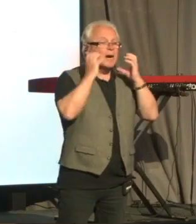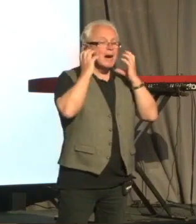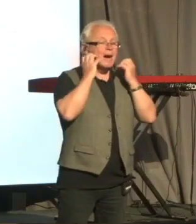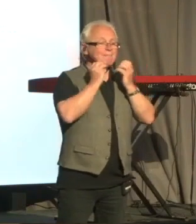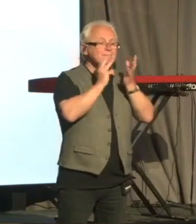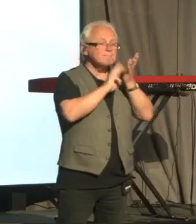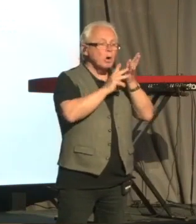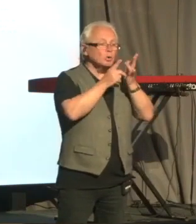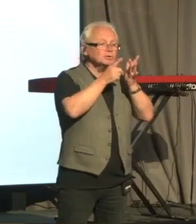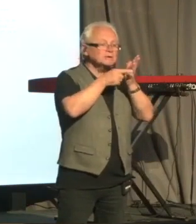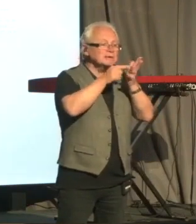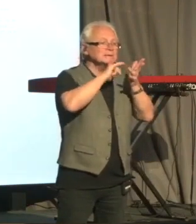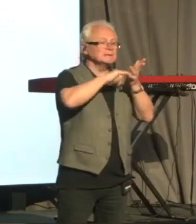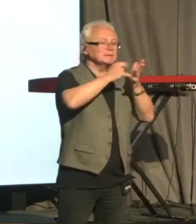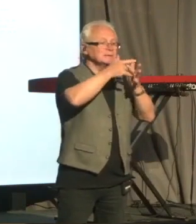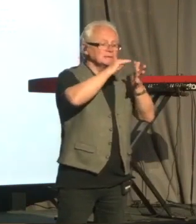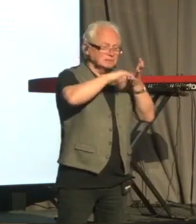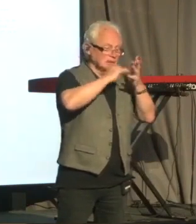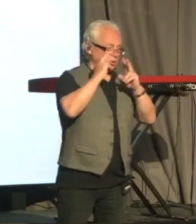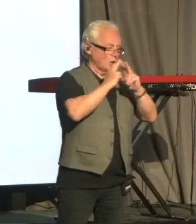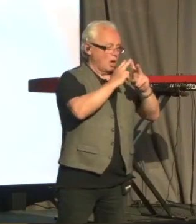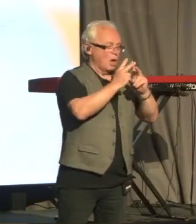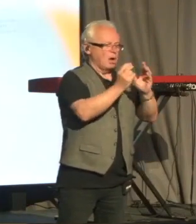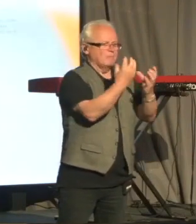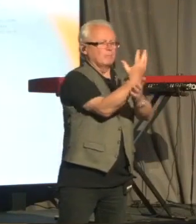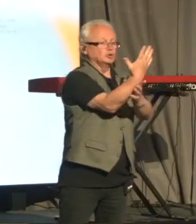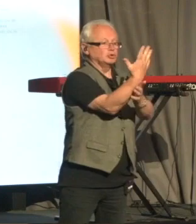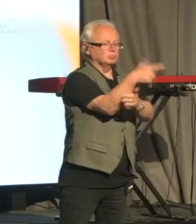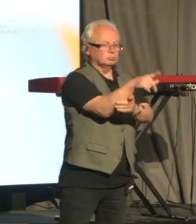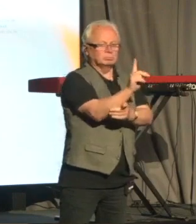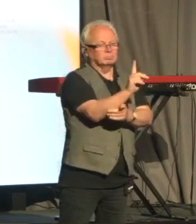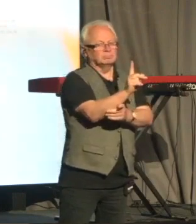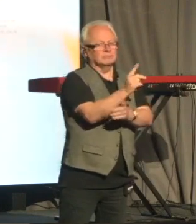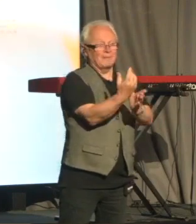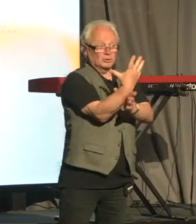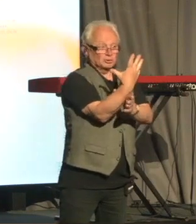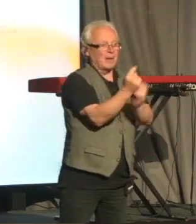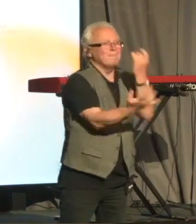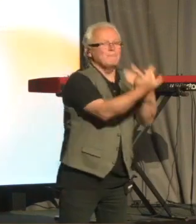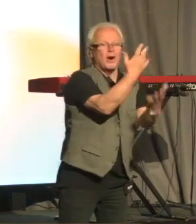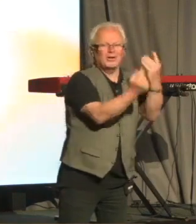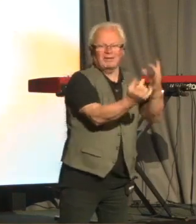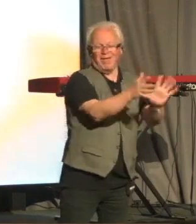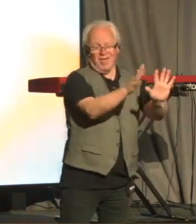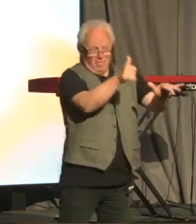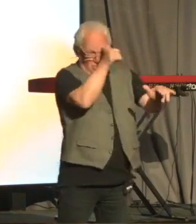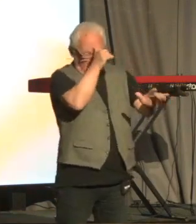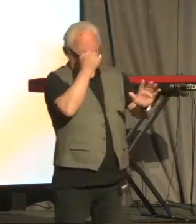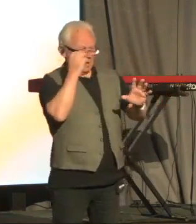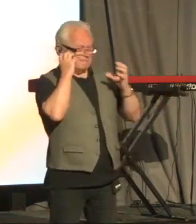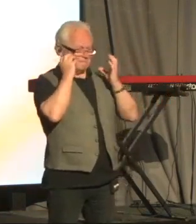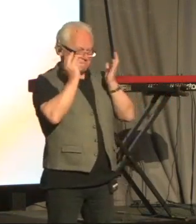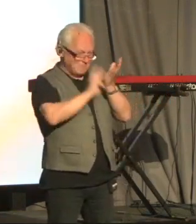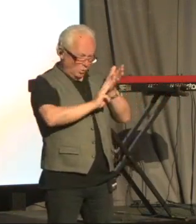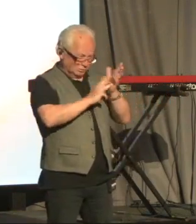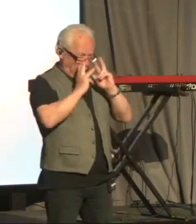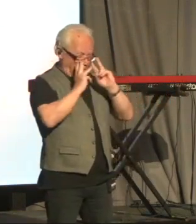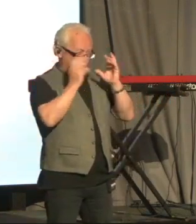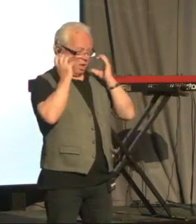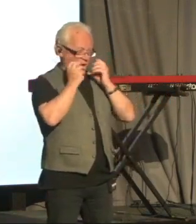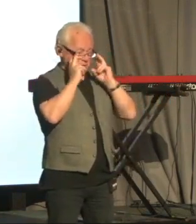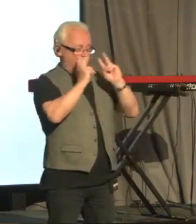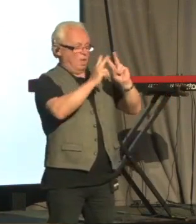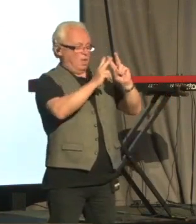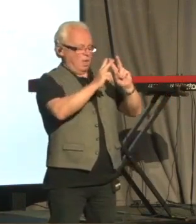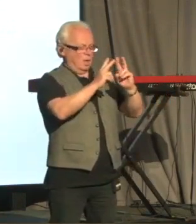this burning bush, when God appears to Moses as a burning bush, we know it was on fire, it was not being consumed.